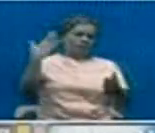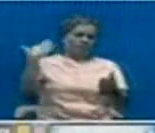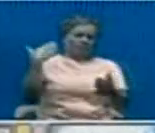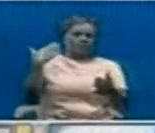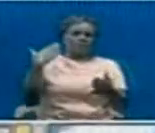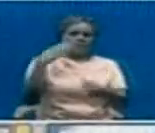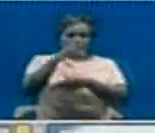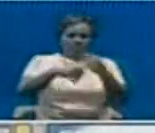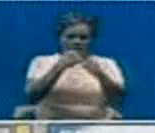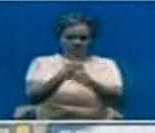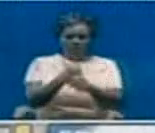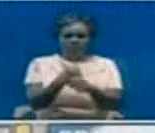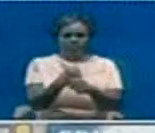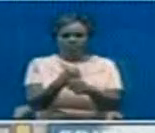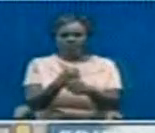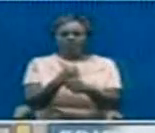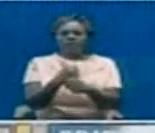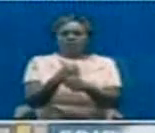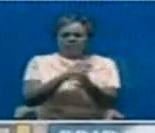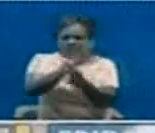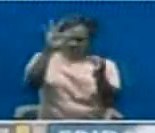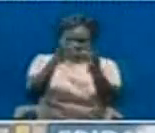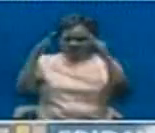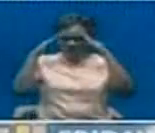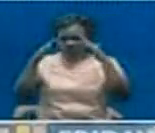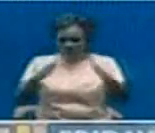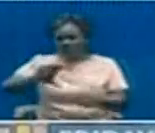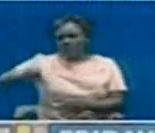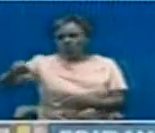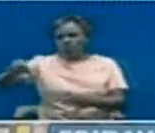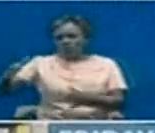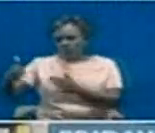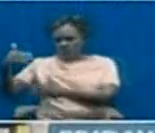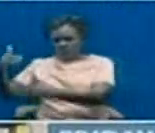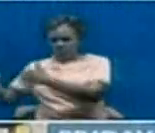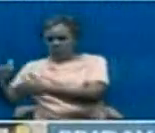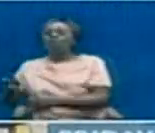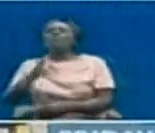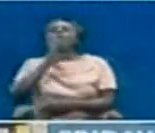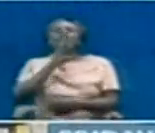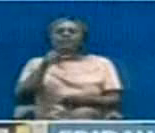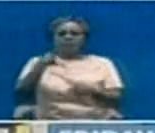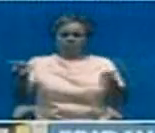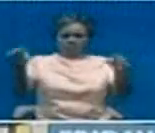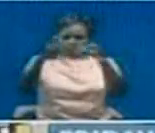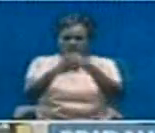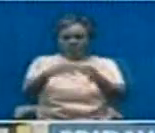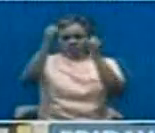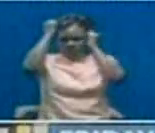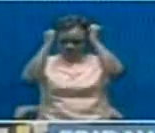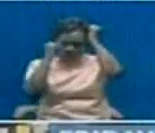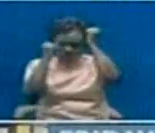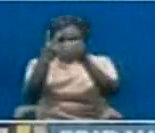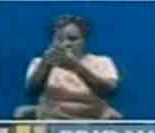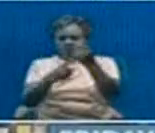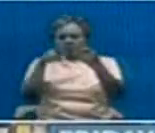territories occupied by Al-Shabaab, with specific focus on towns along the coast. The joint SNA and AMISOM